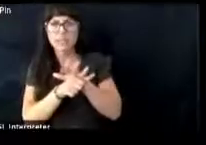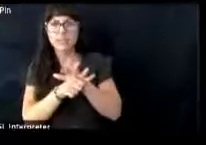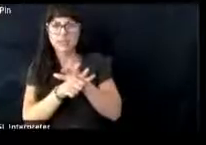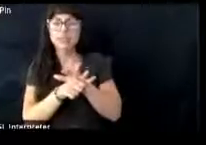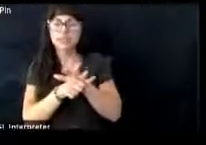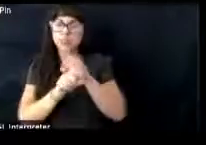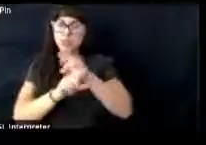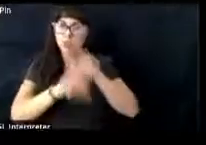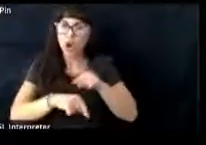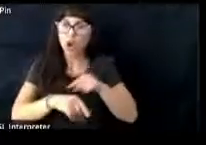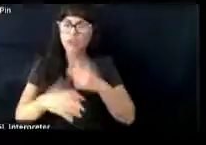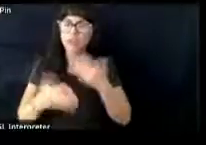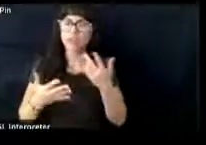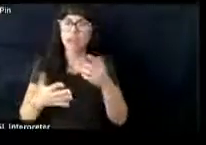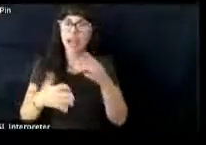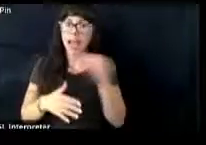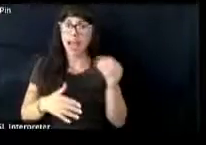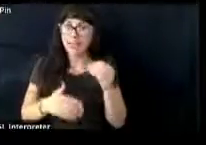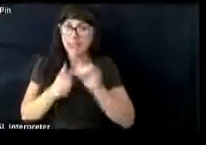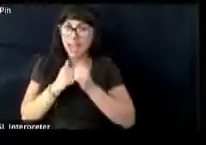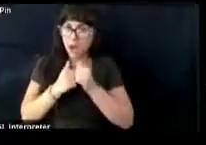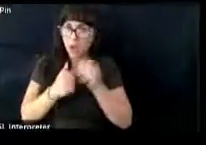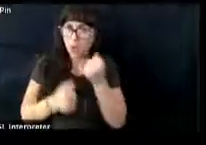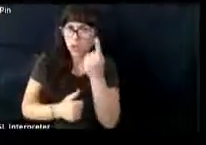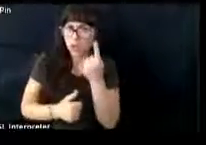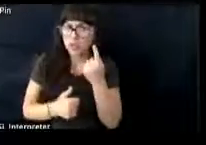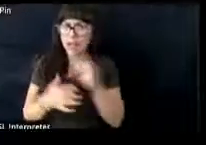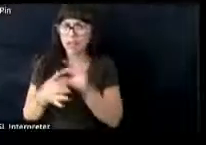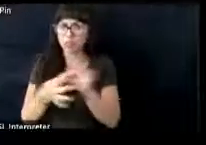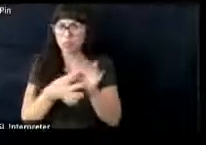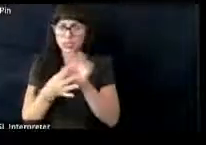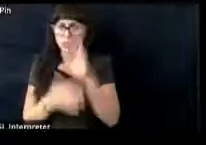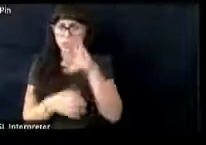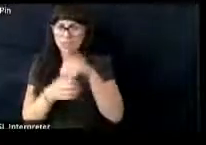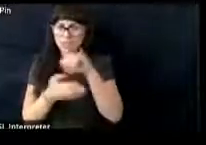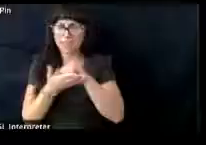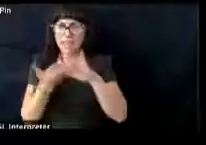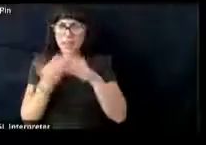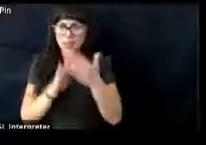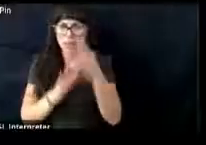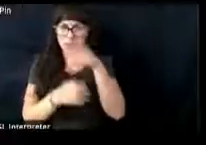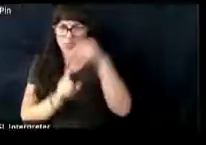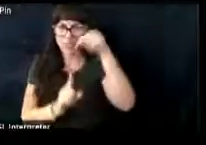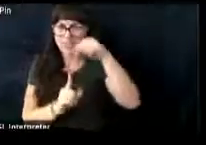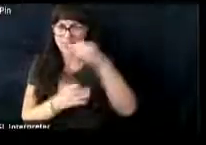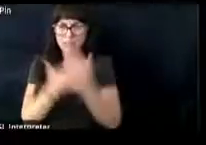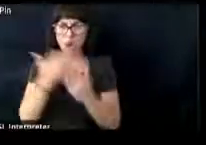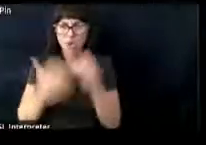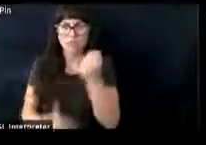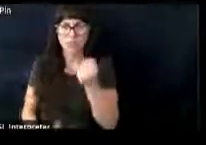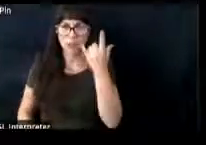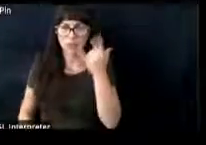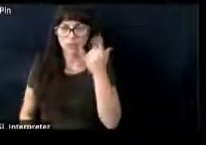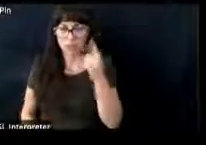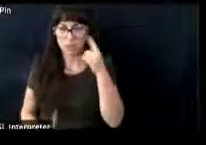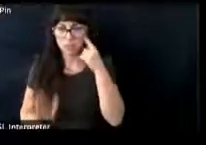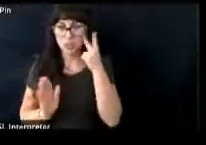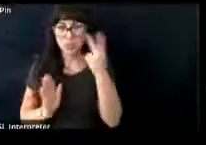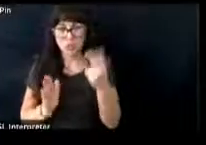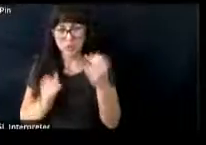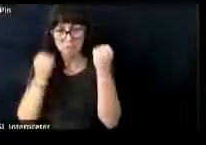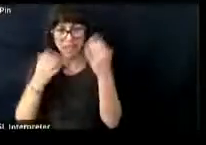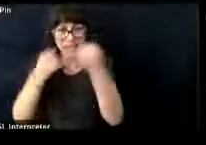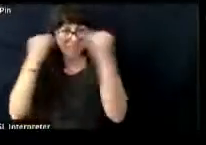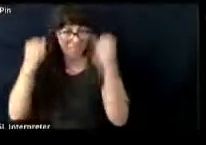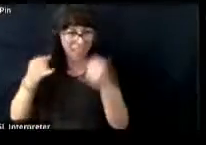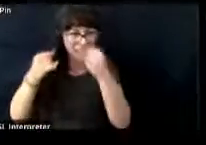good way to understand the cohesiveness of a community in this part of Southern California, where we have a lot of lines, is often to